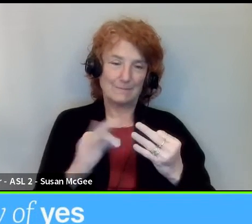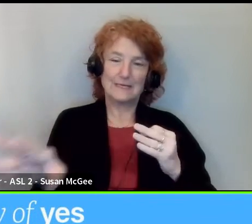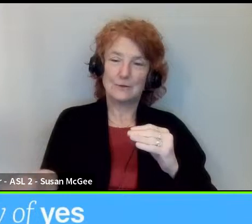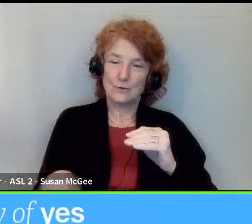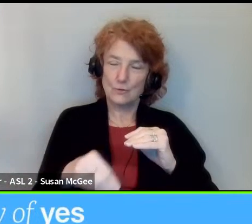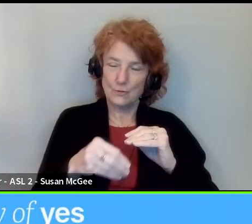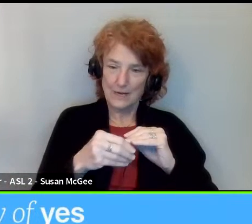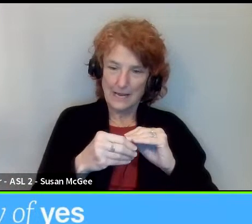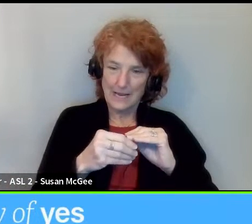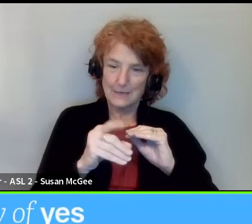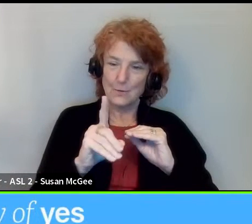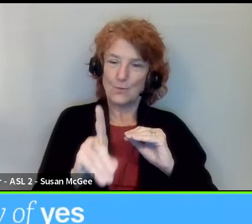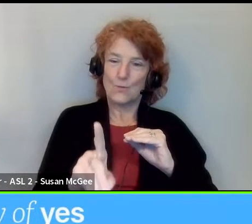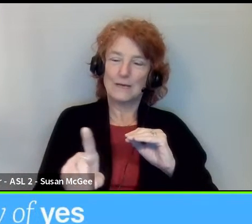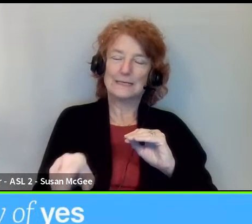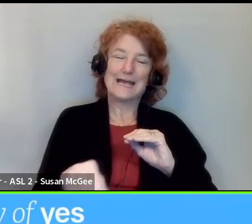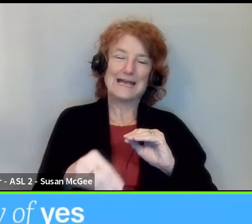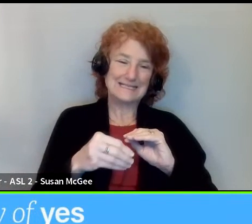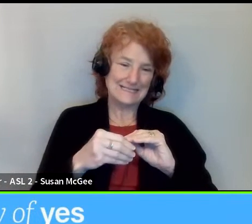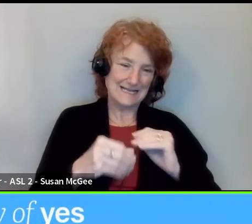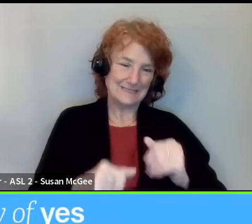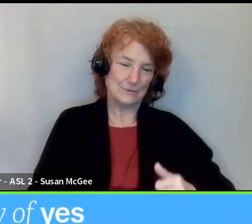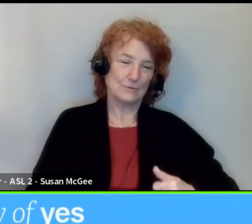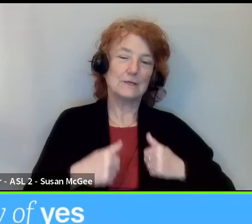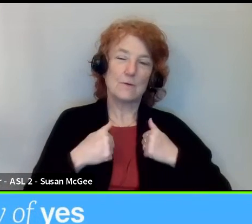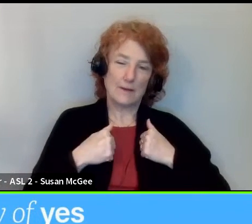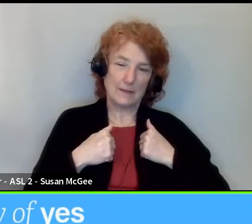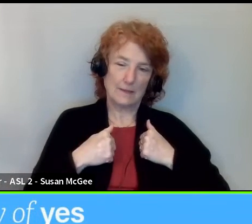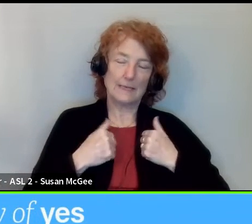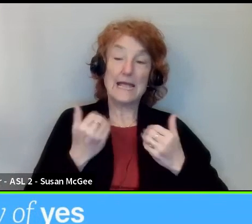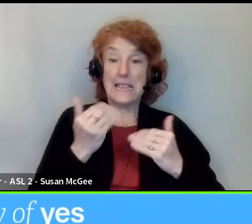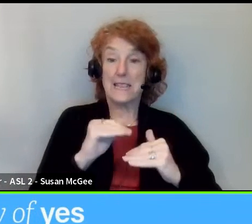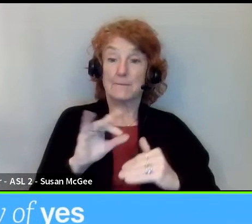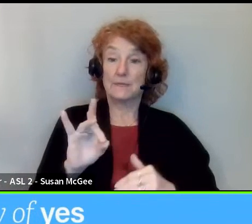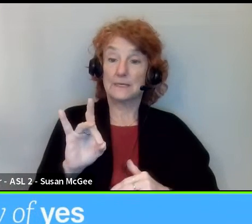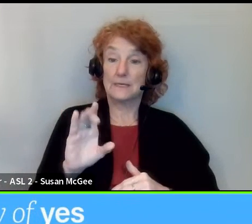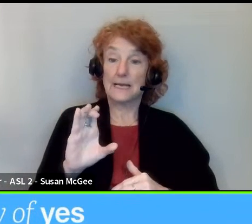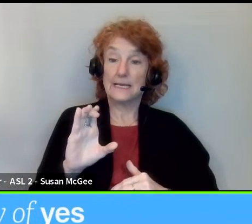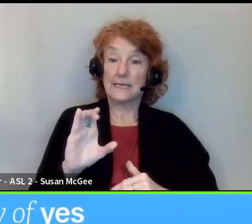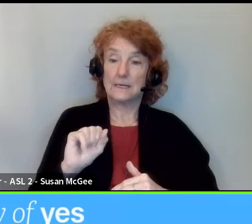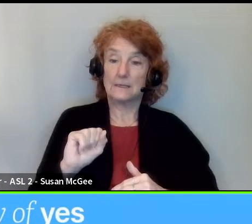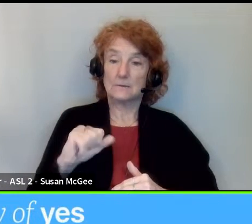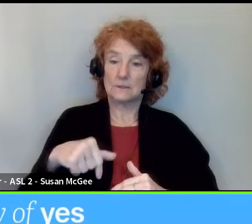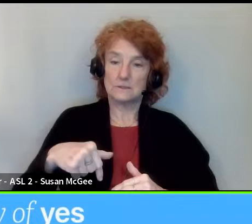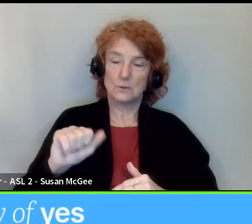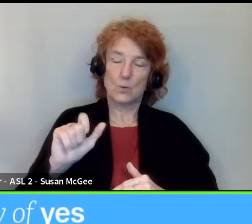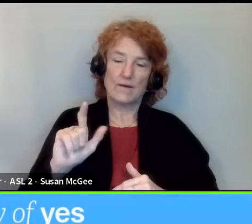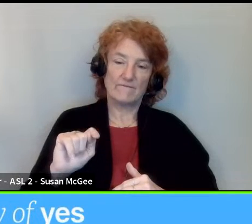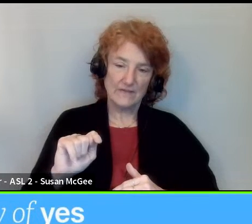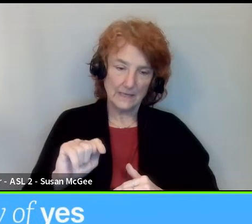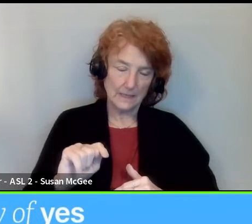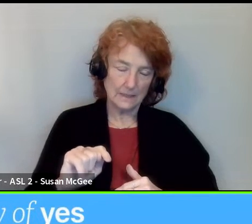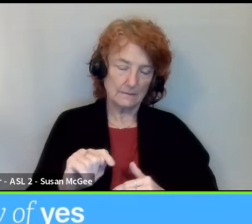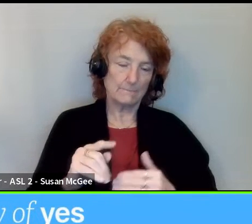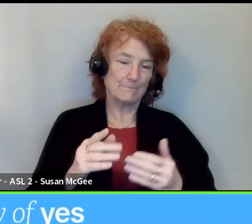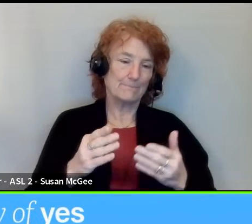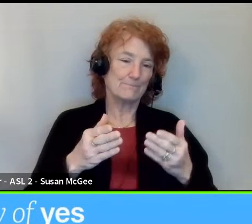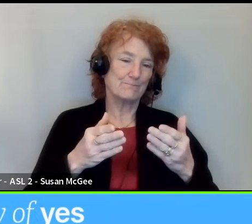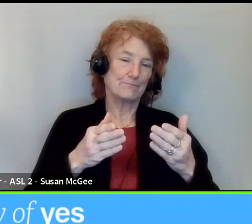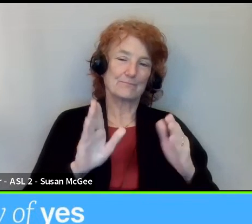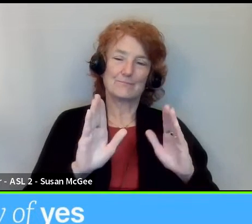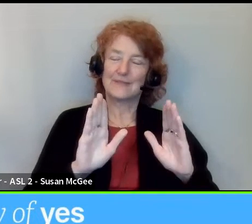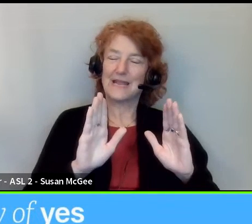size limited at 800 square feet if they so choose, which will allow for help homeowners, maybe help with their